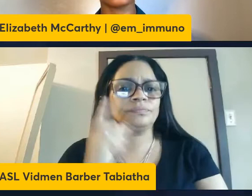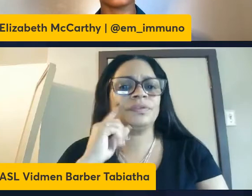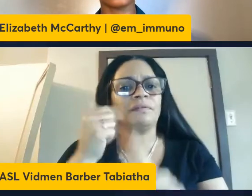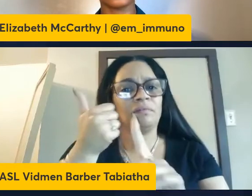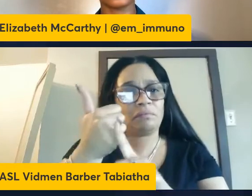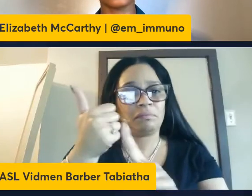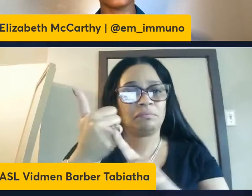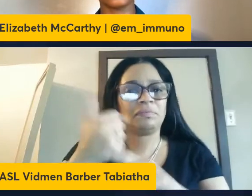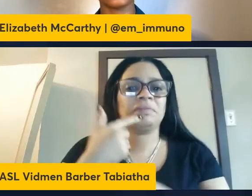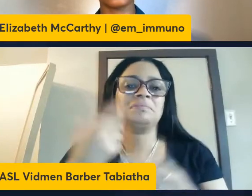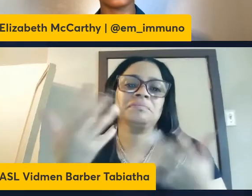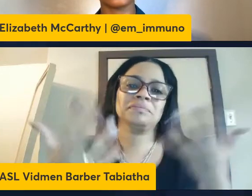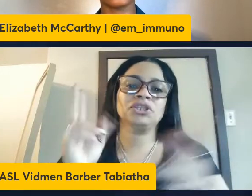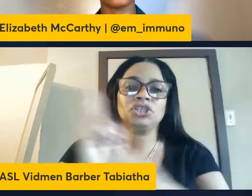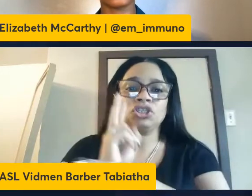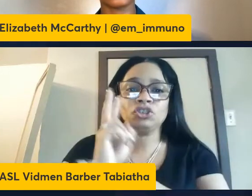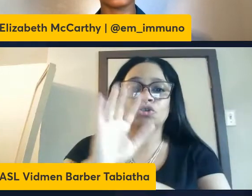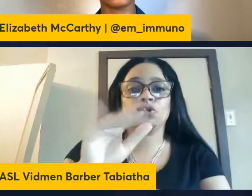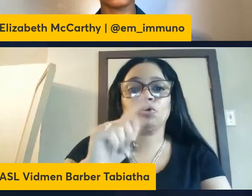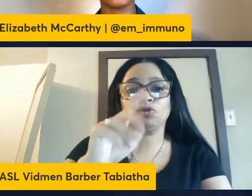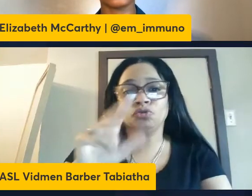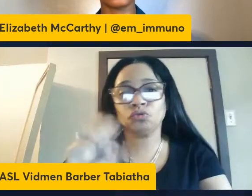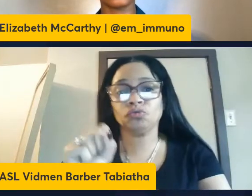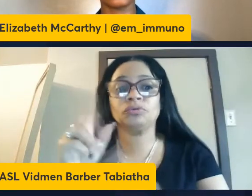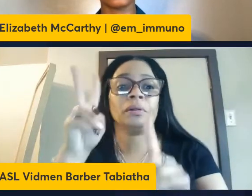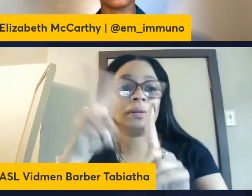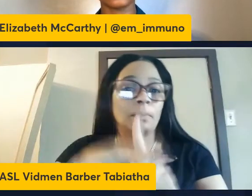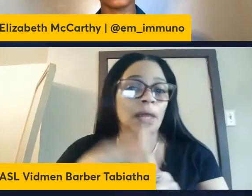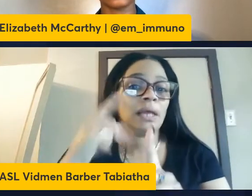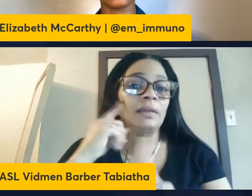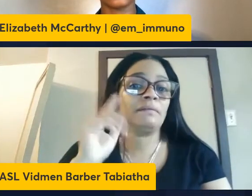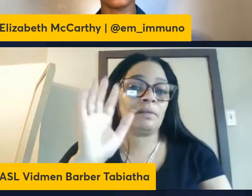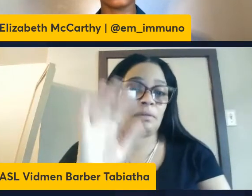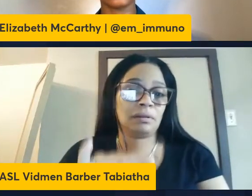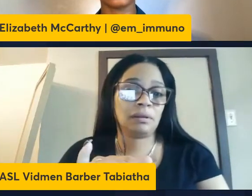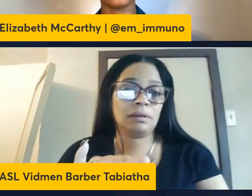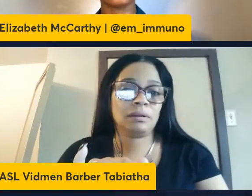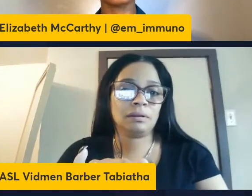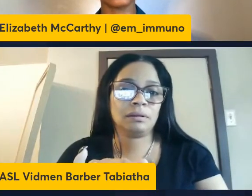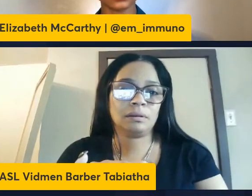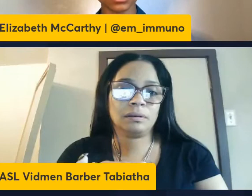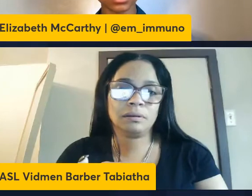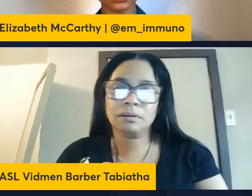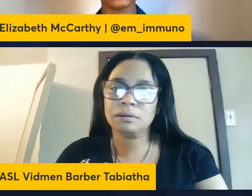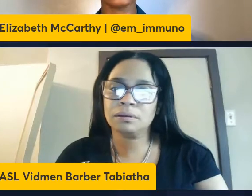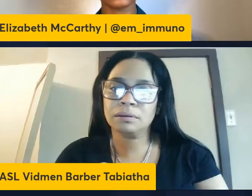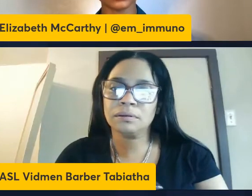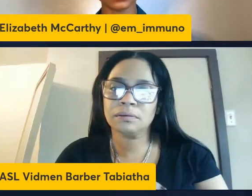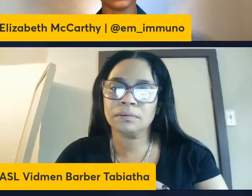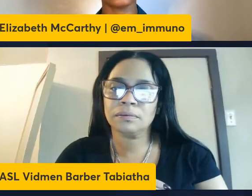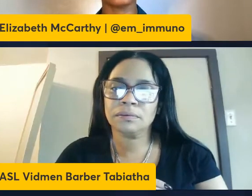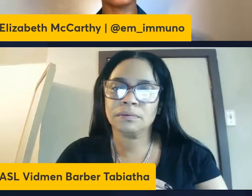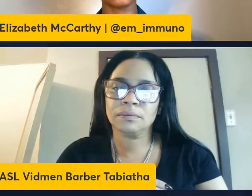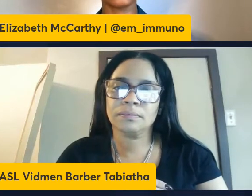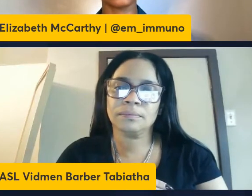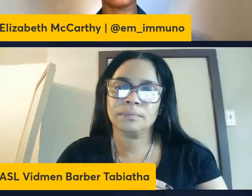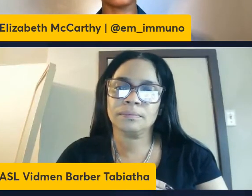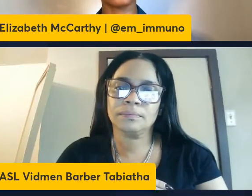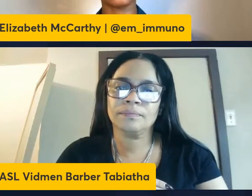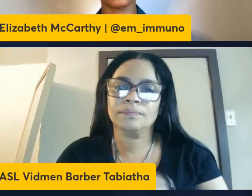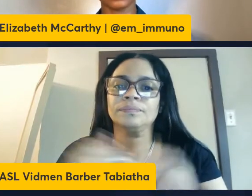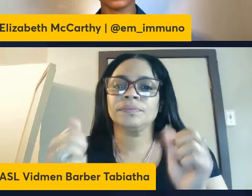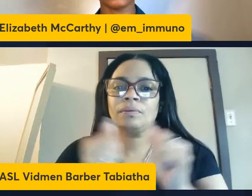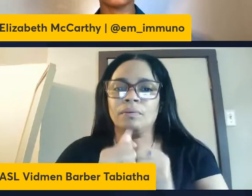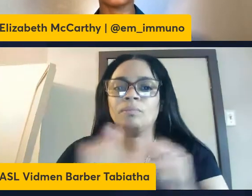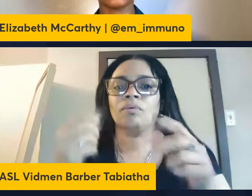probably say using those tools and applying them to this, whatever domain you're in, is more the bioinformatics side, and the more